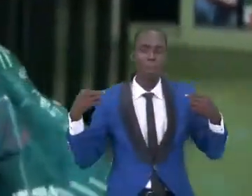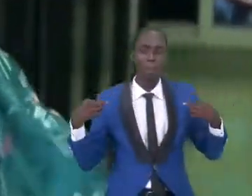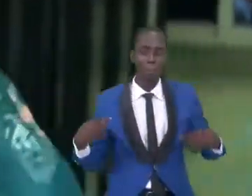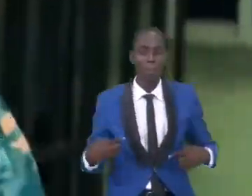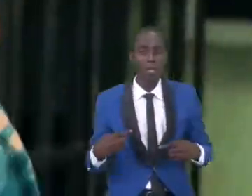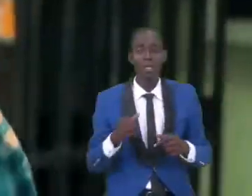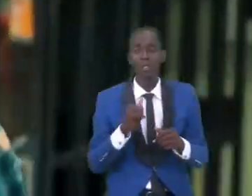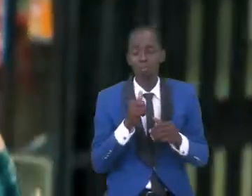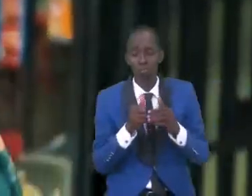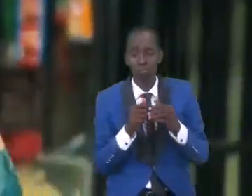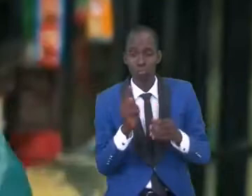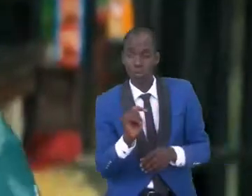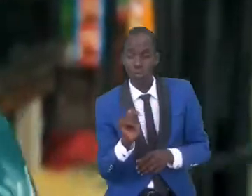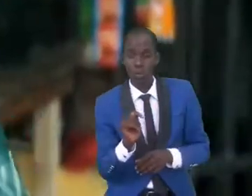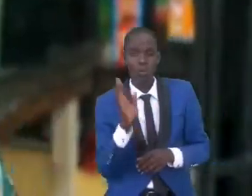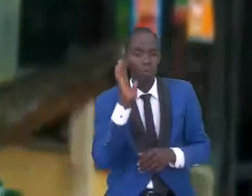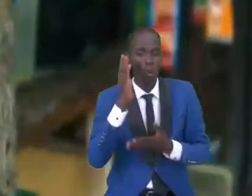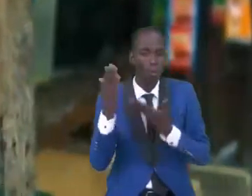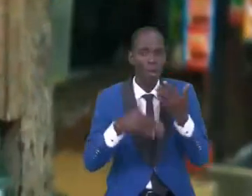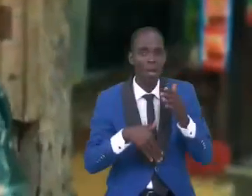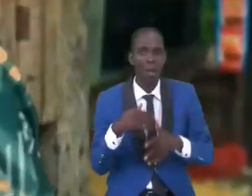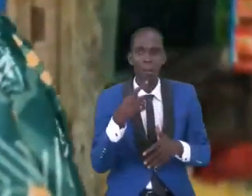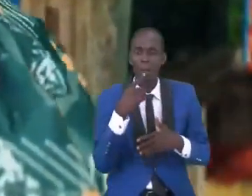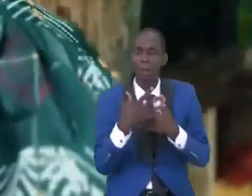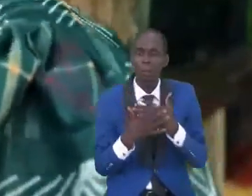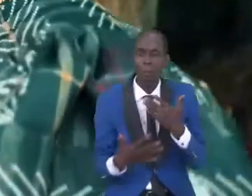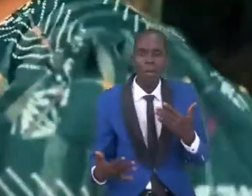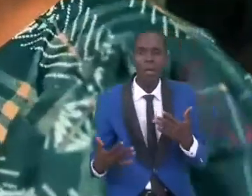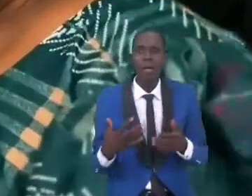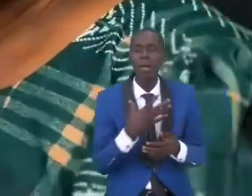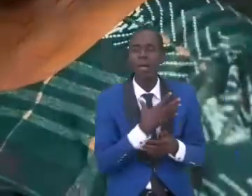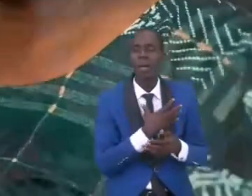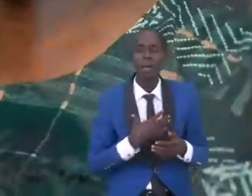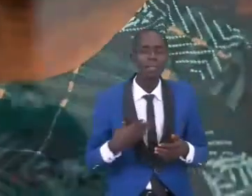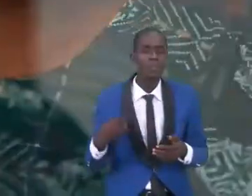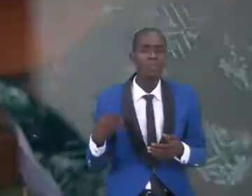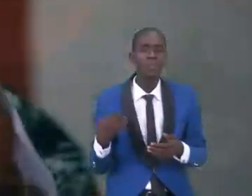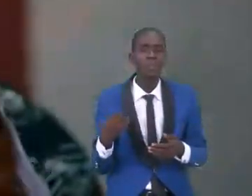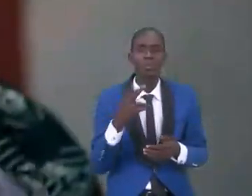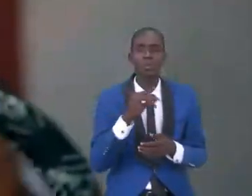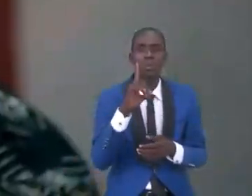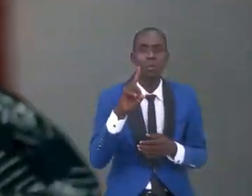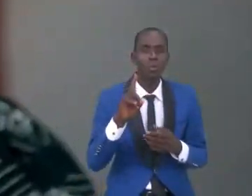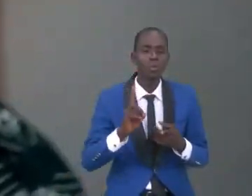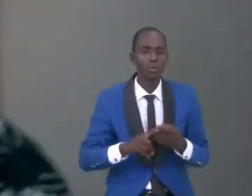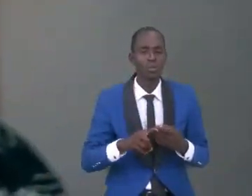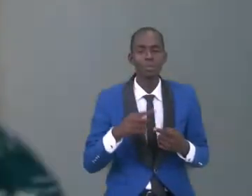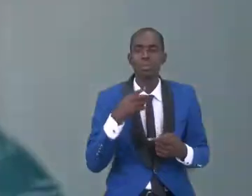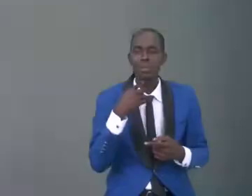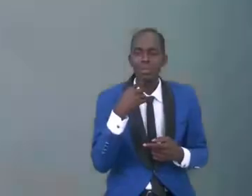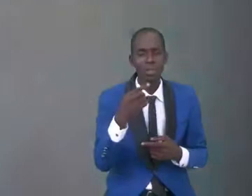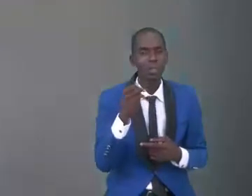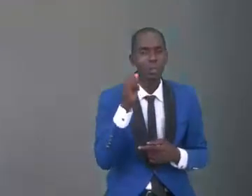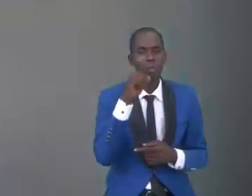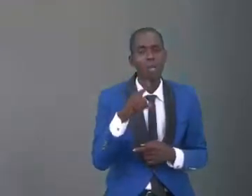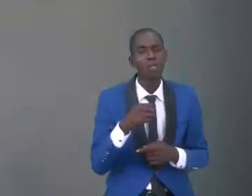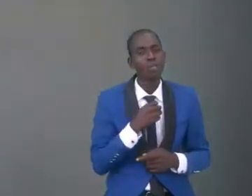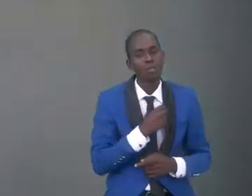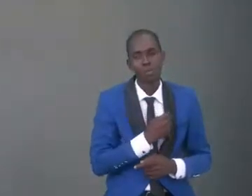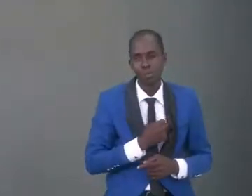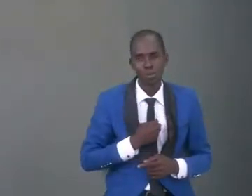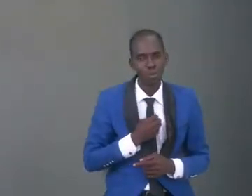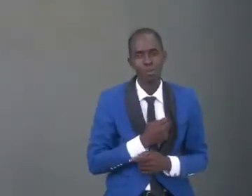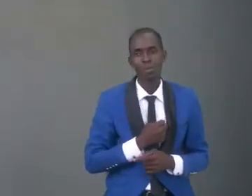blood. And nobody to tell me sorry when that pains come like that. I've been